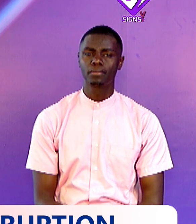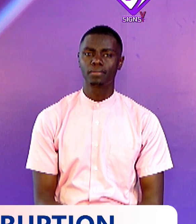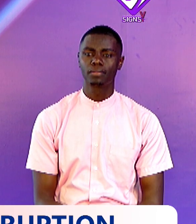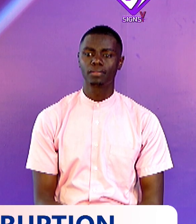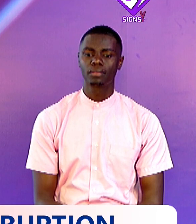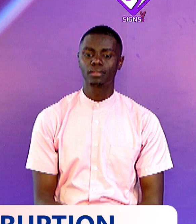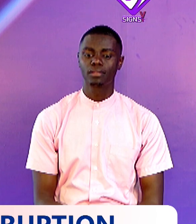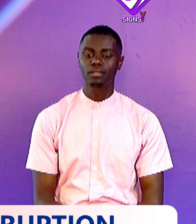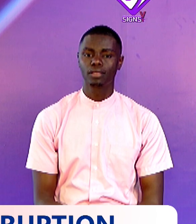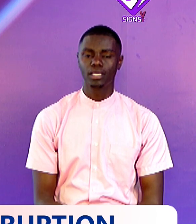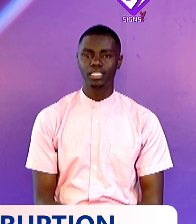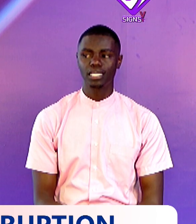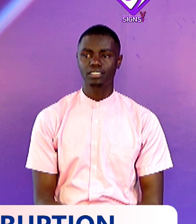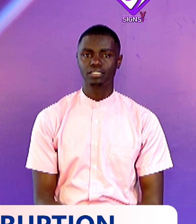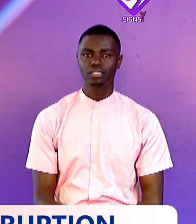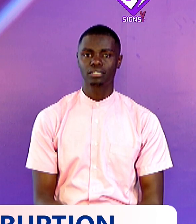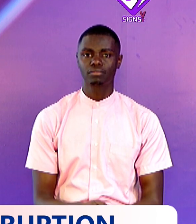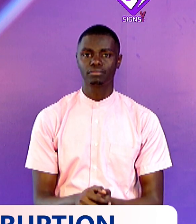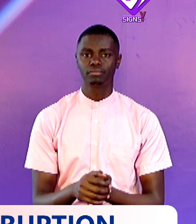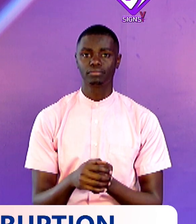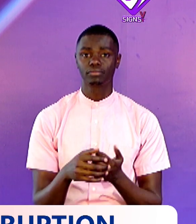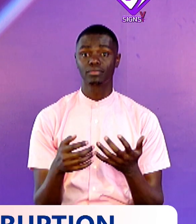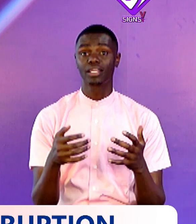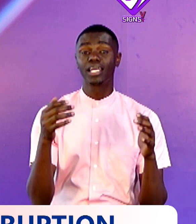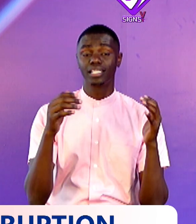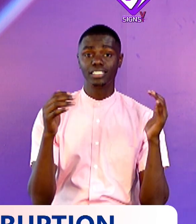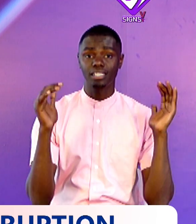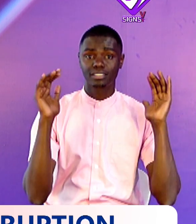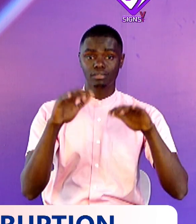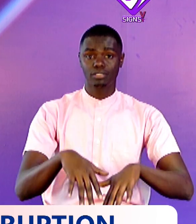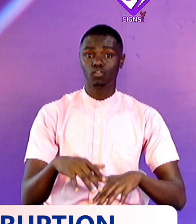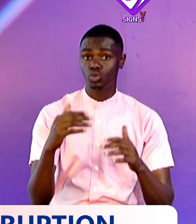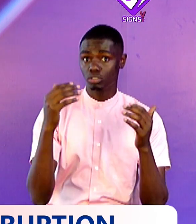Corruption. New in devolution?